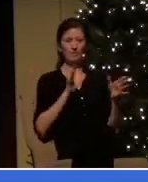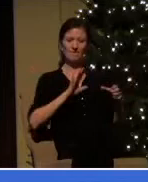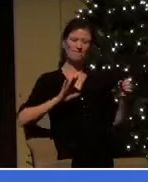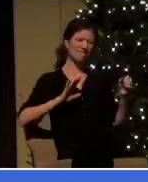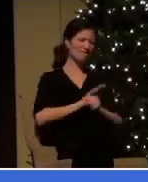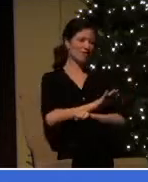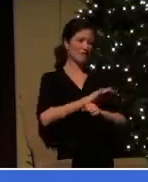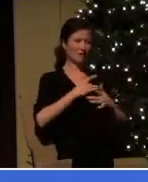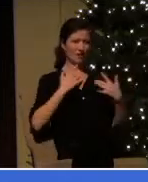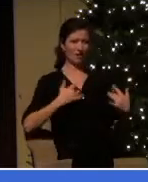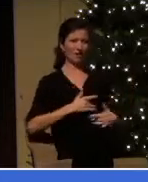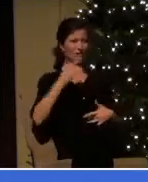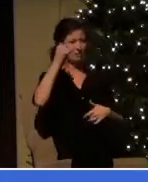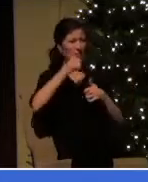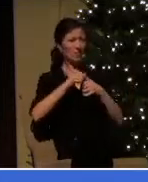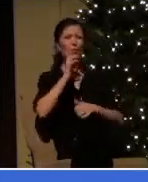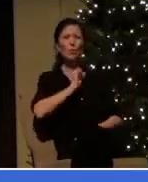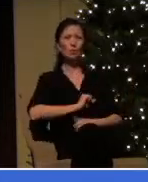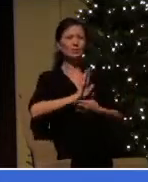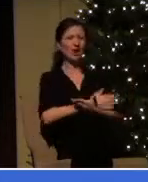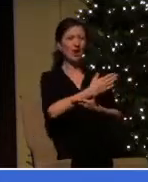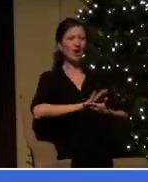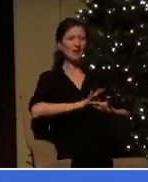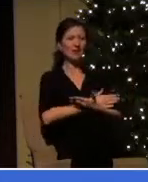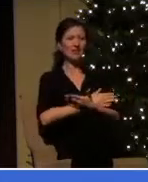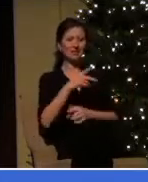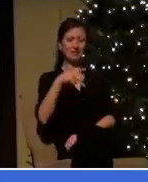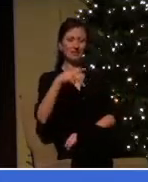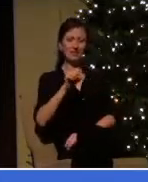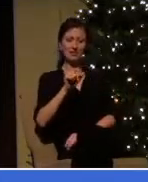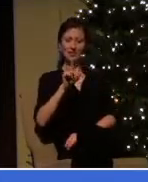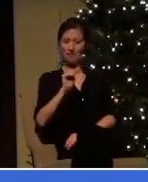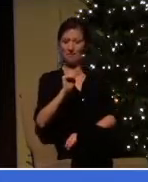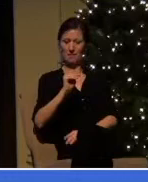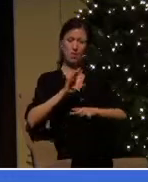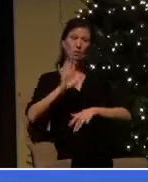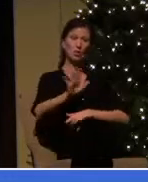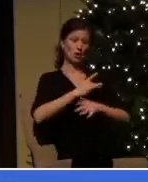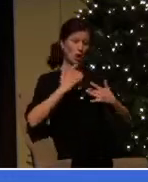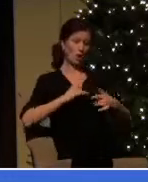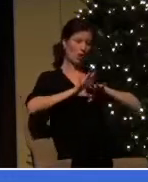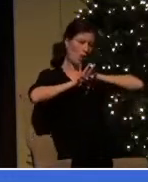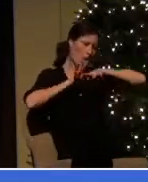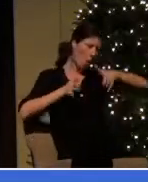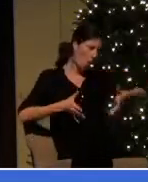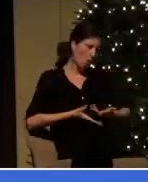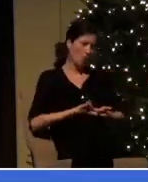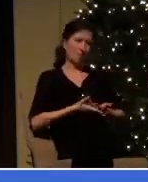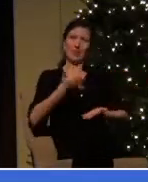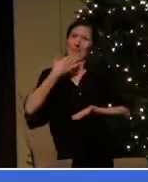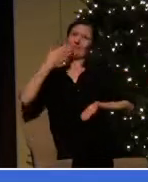wholeheartedly. You know one of the old hymns we sing, taken from the Psalms, wholehearted thanksgiving to